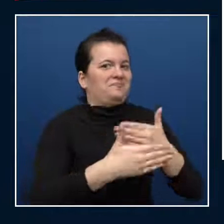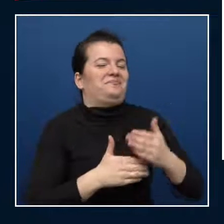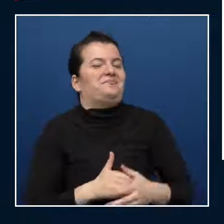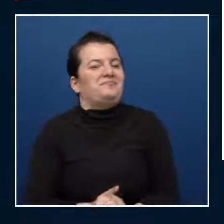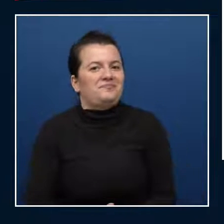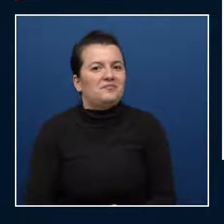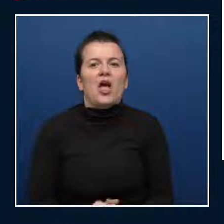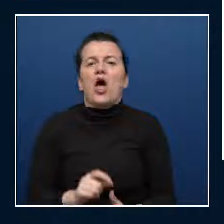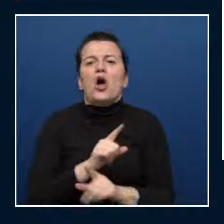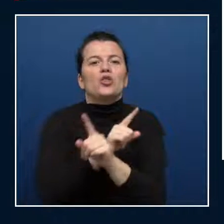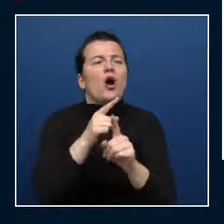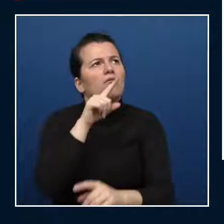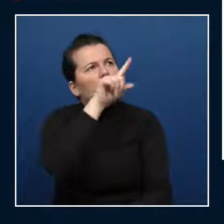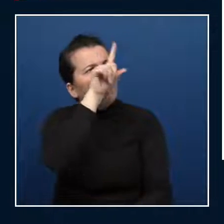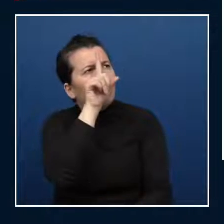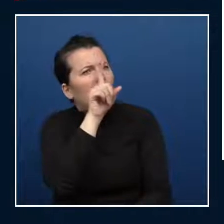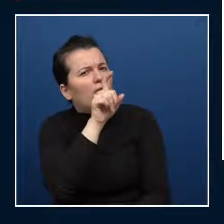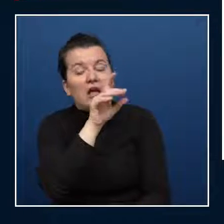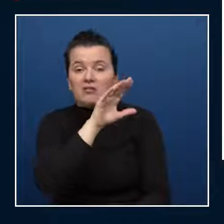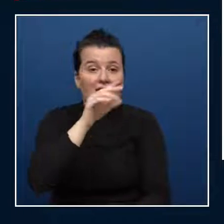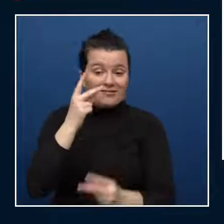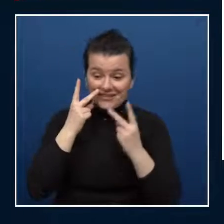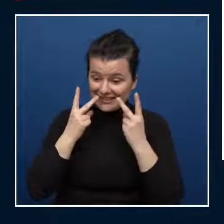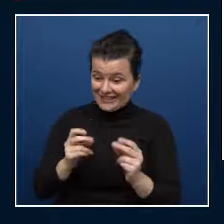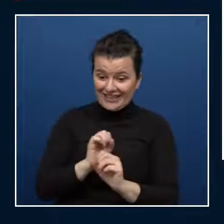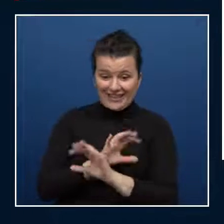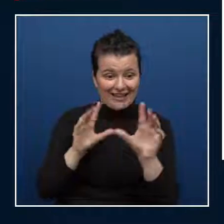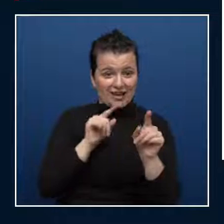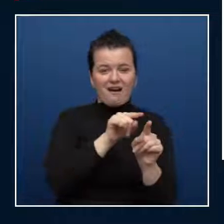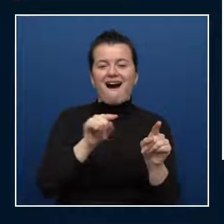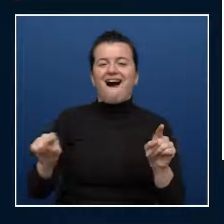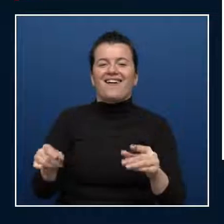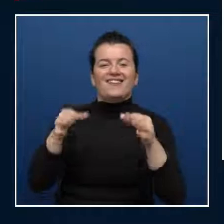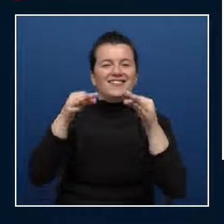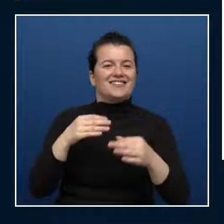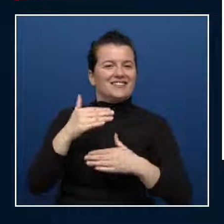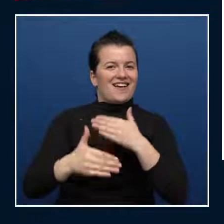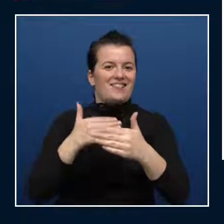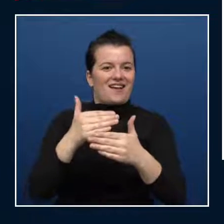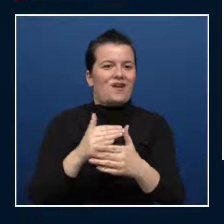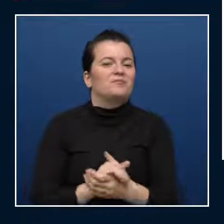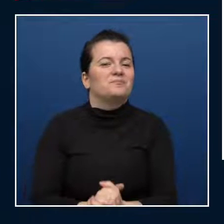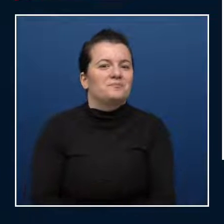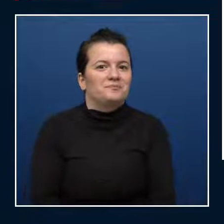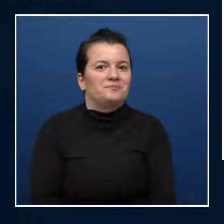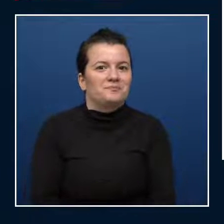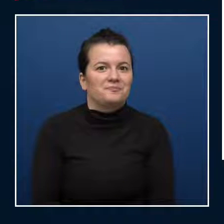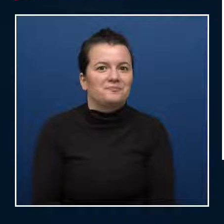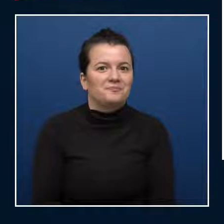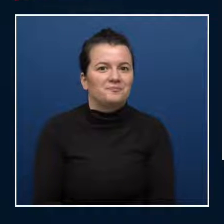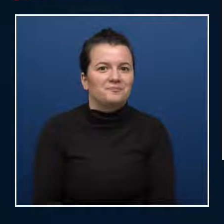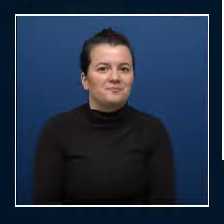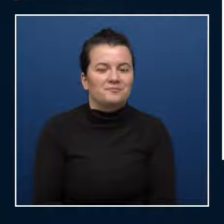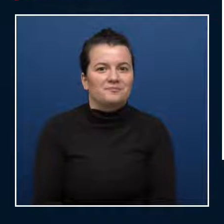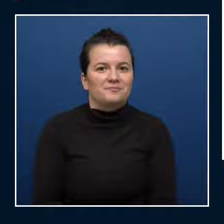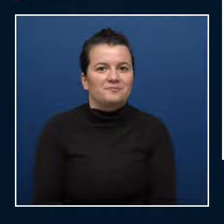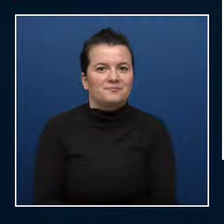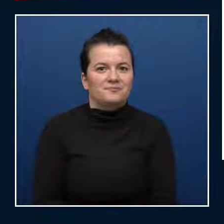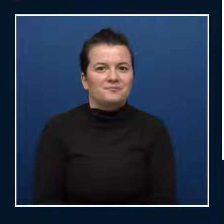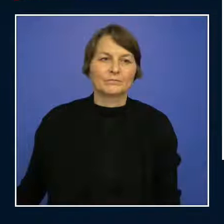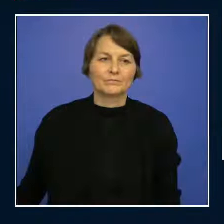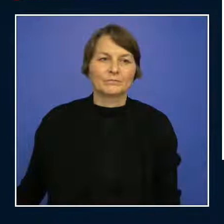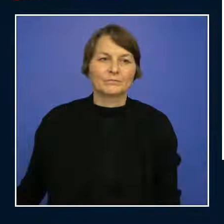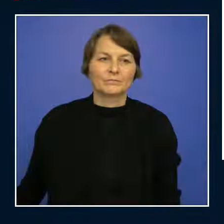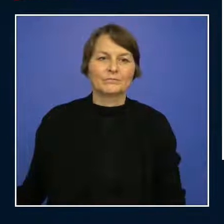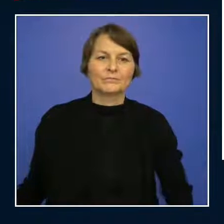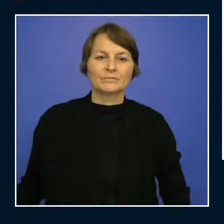understand what's really happening. Now, if we hide the heat map, we can start to see some of these points of reference that this graph